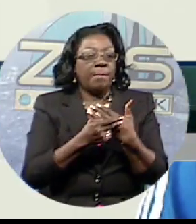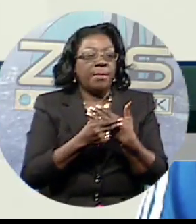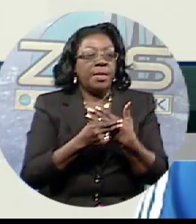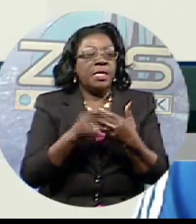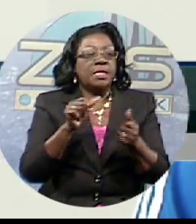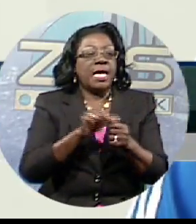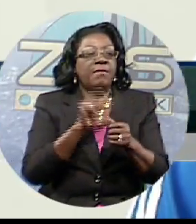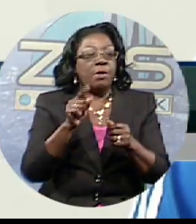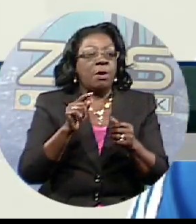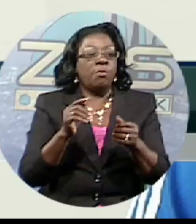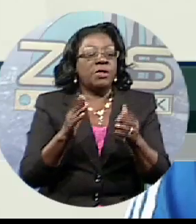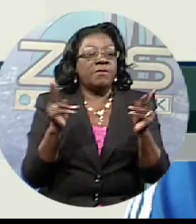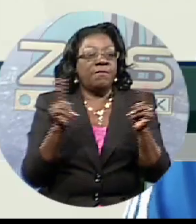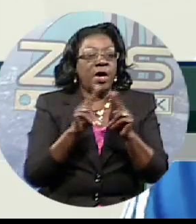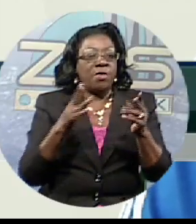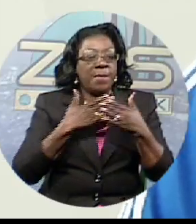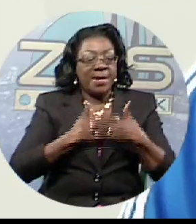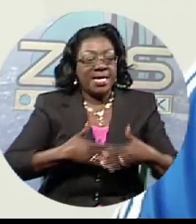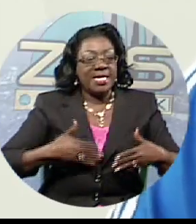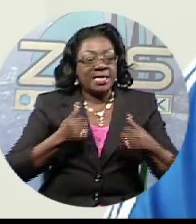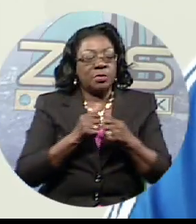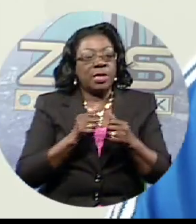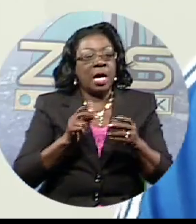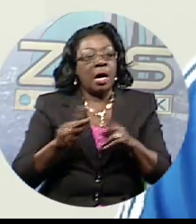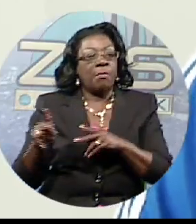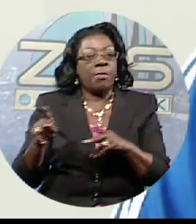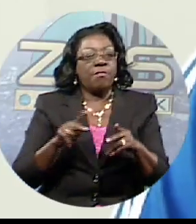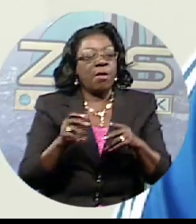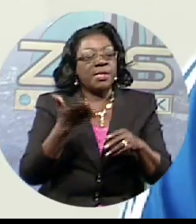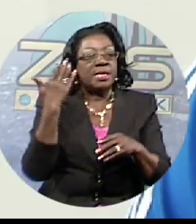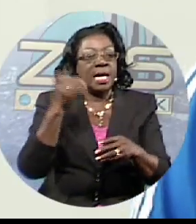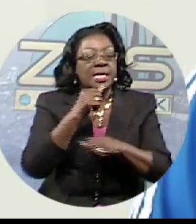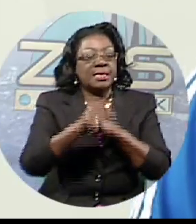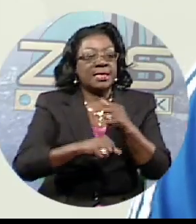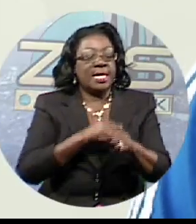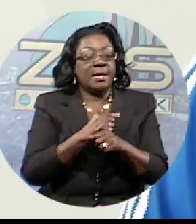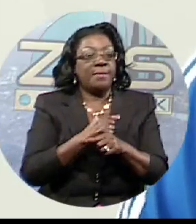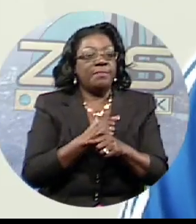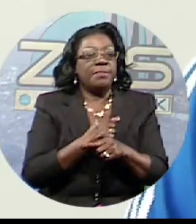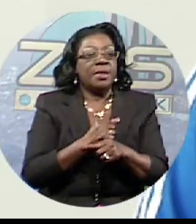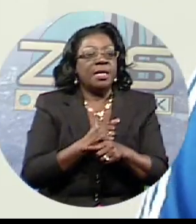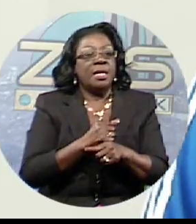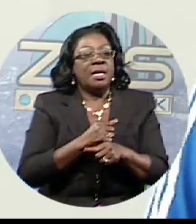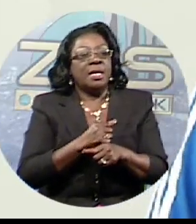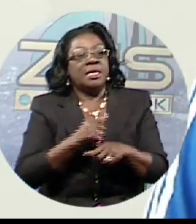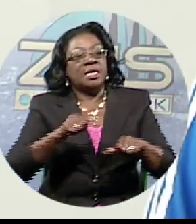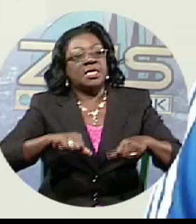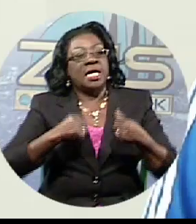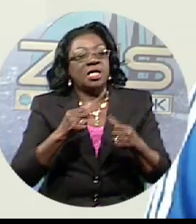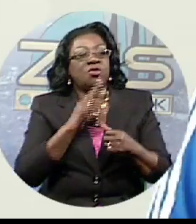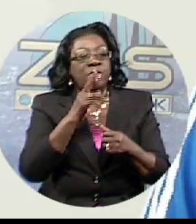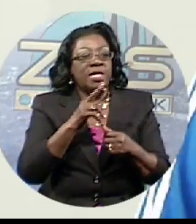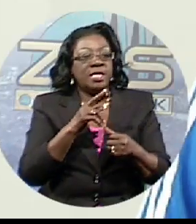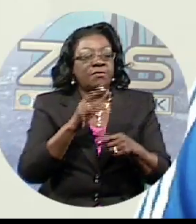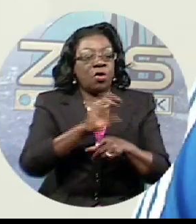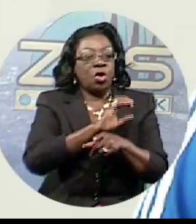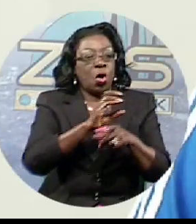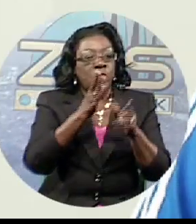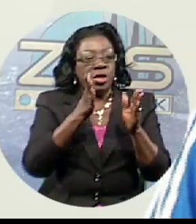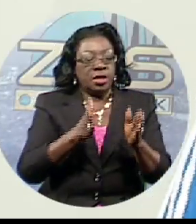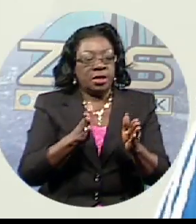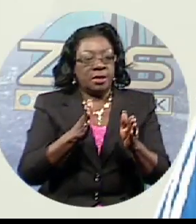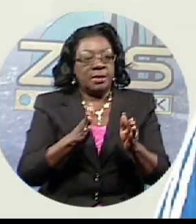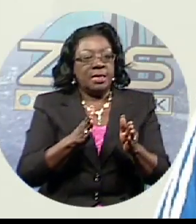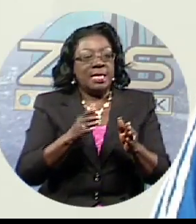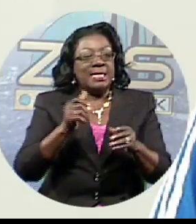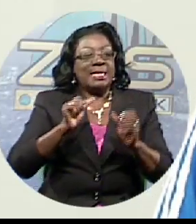with our performance last year, notwithstanding some other issues that may have contributed to it. And the challenge really is for the coaches, the athletes,